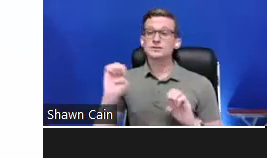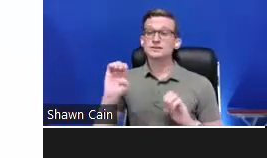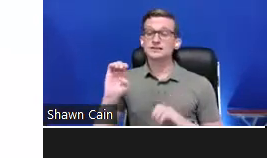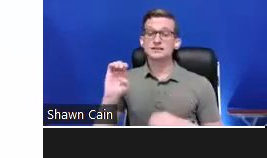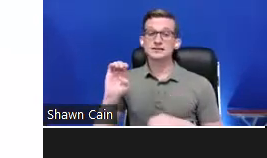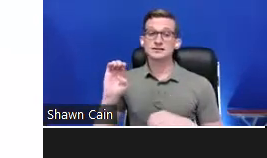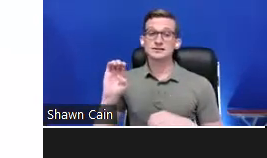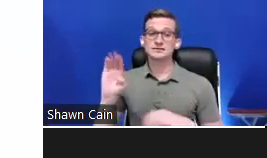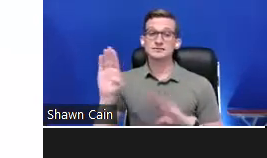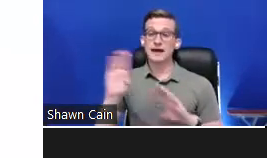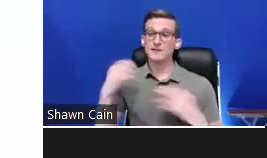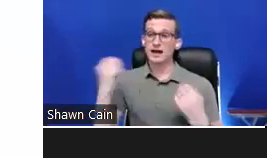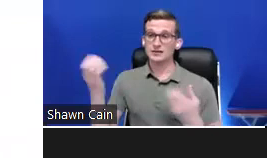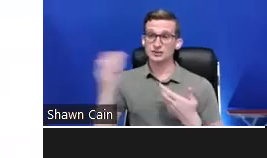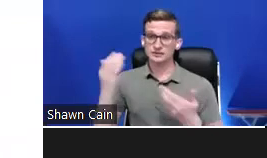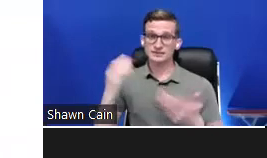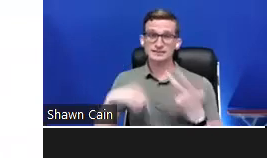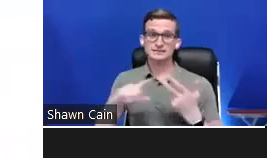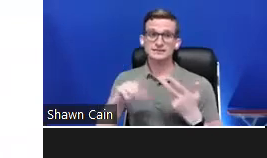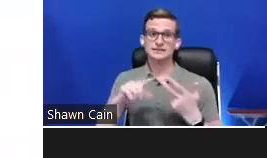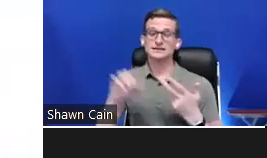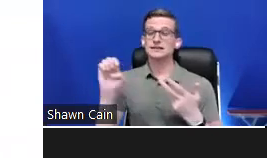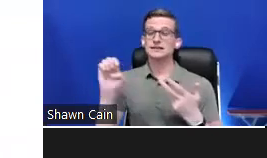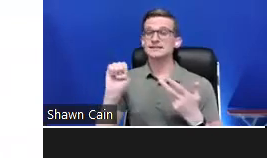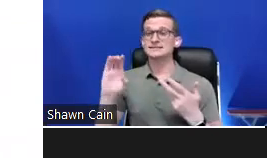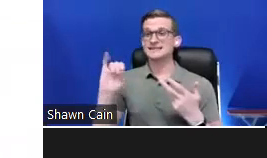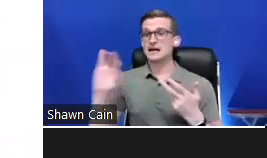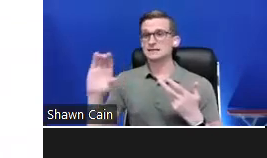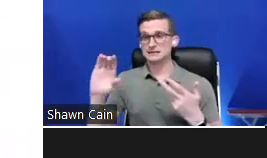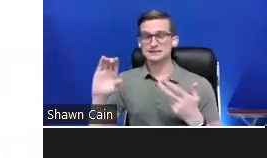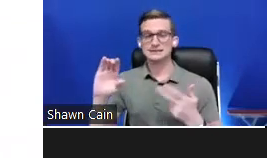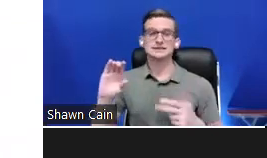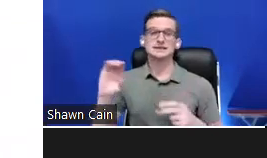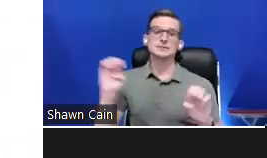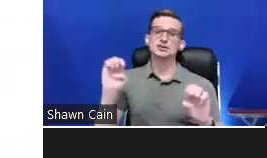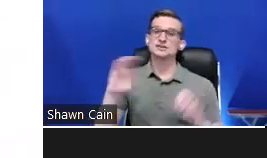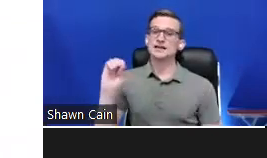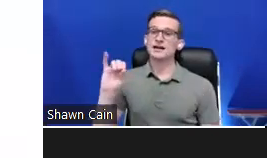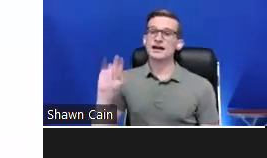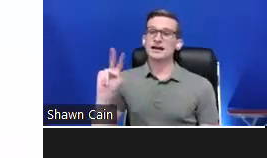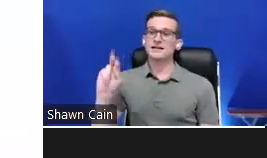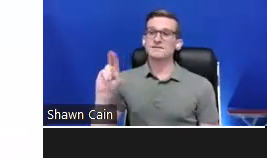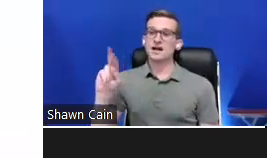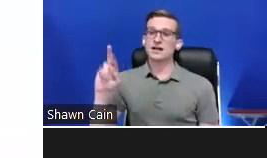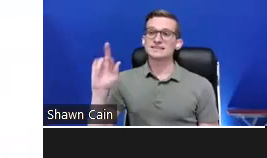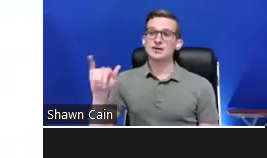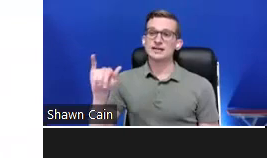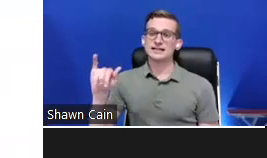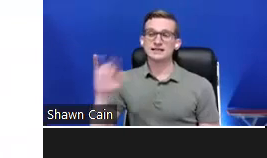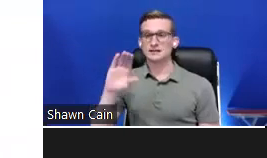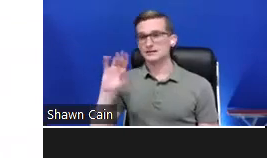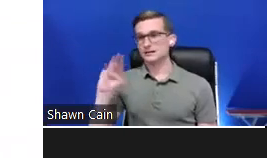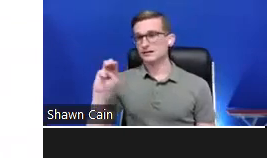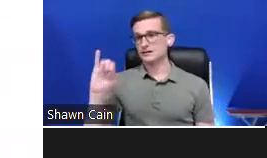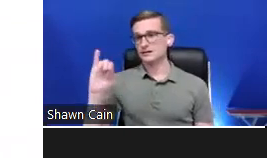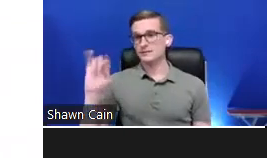involuntary commitments, or EC and IC. So just for your information, this meeting will be more